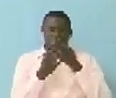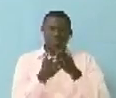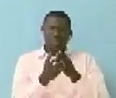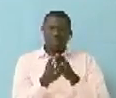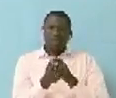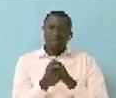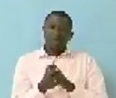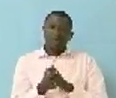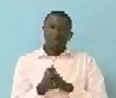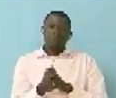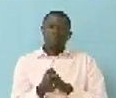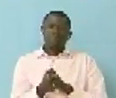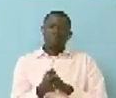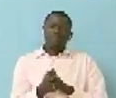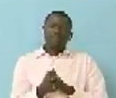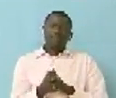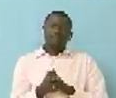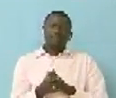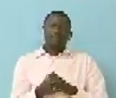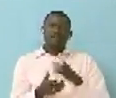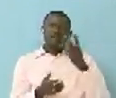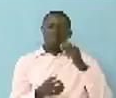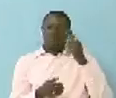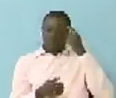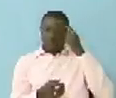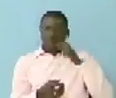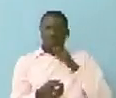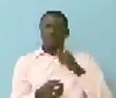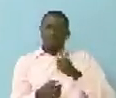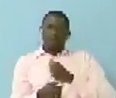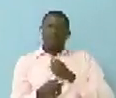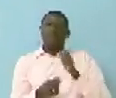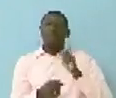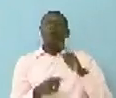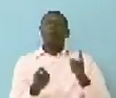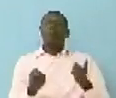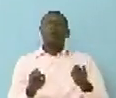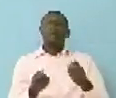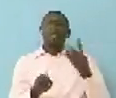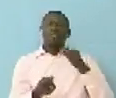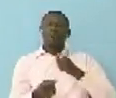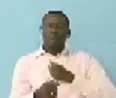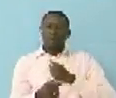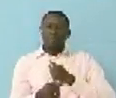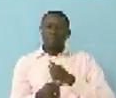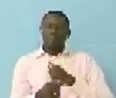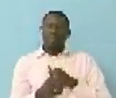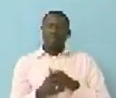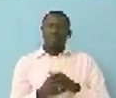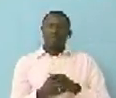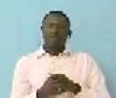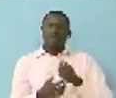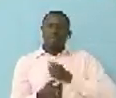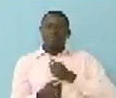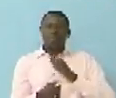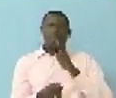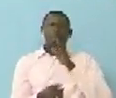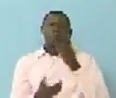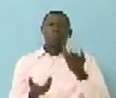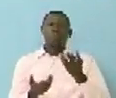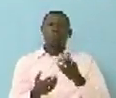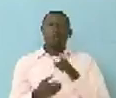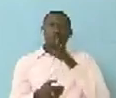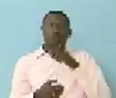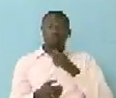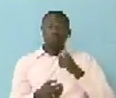that word. Afraid of what? If I was afraid, then I wouldn't be sitting here. But say it. Don't use that word. Afraid of who? Yaya